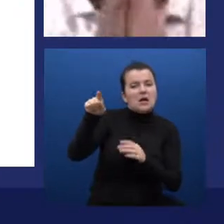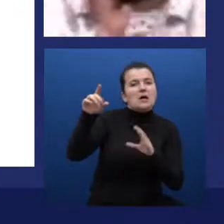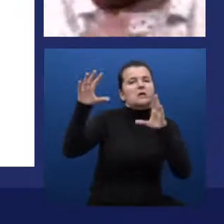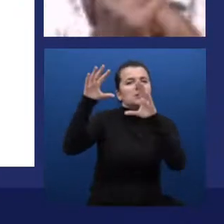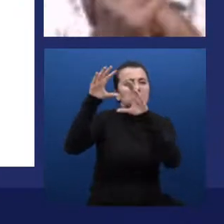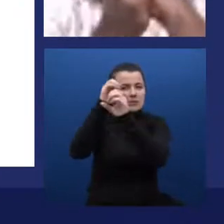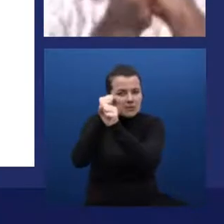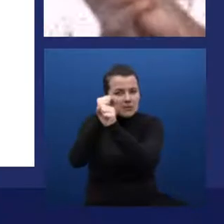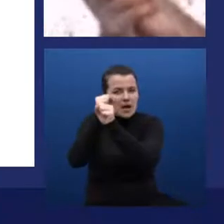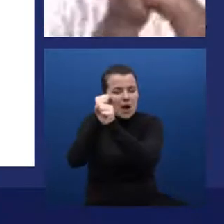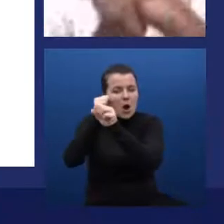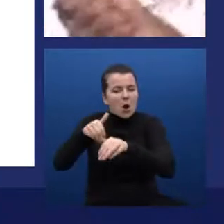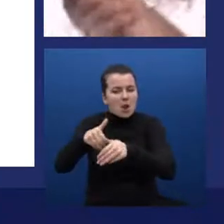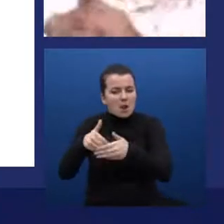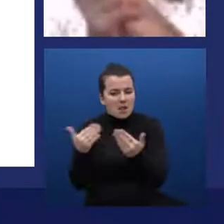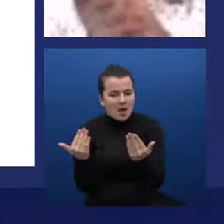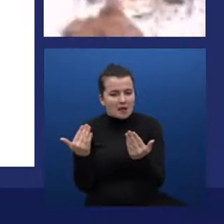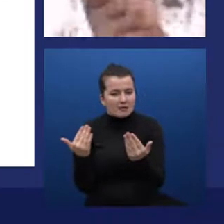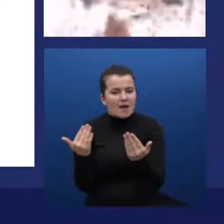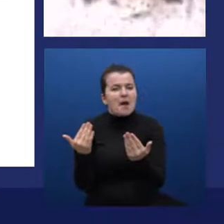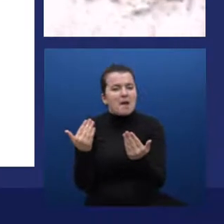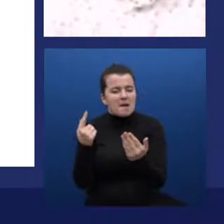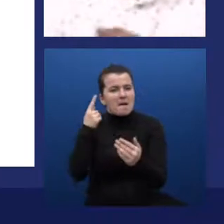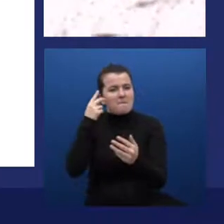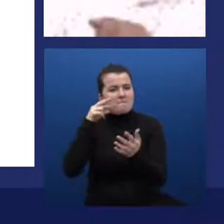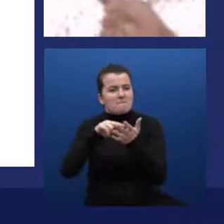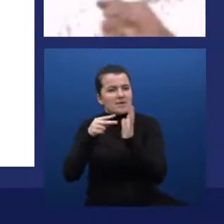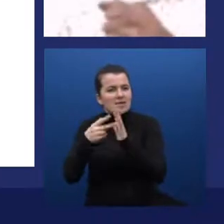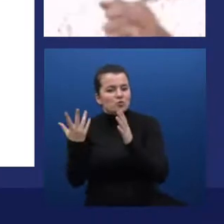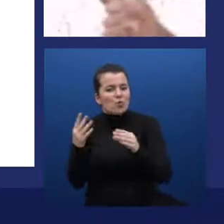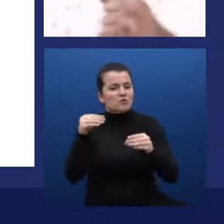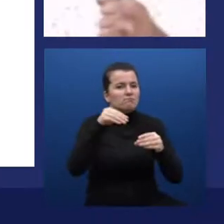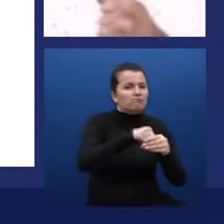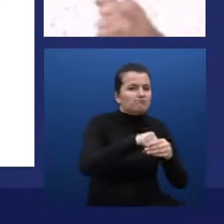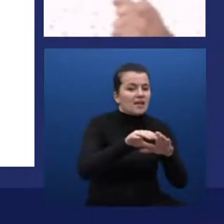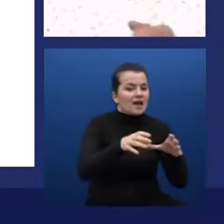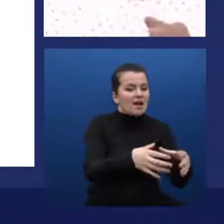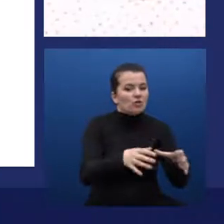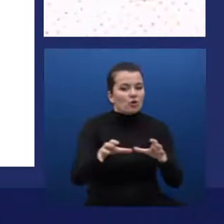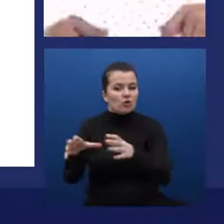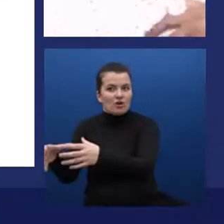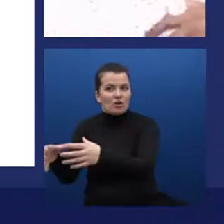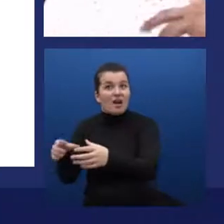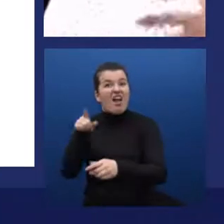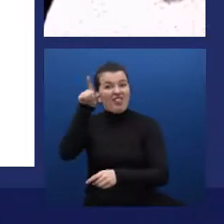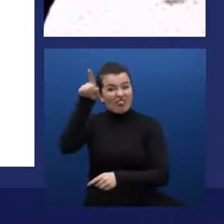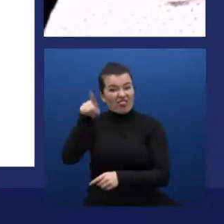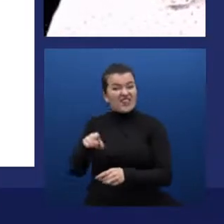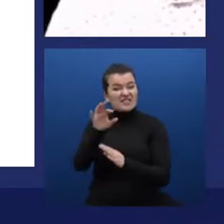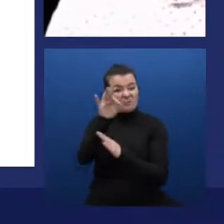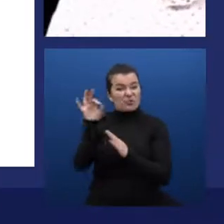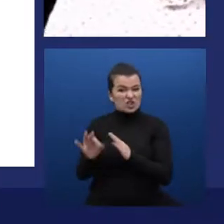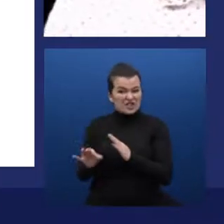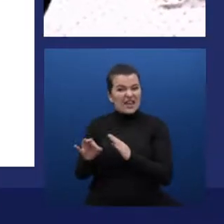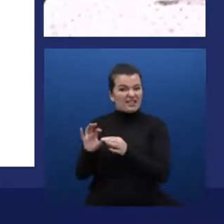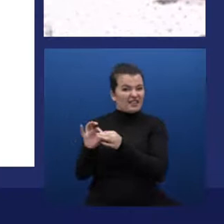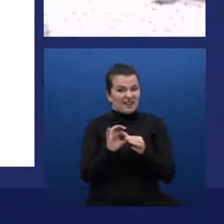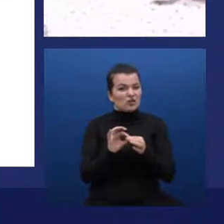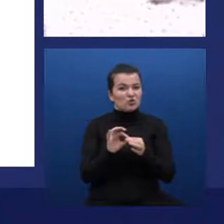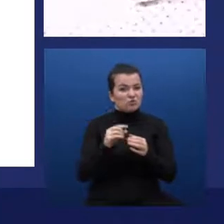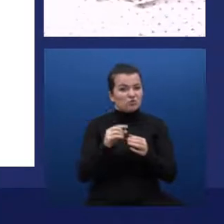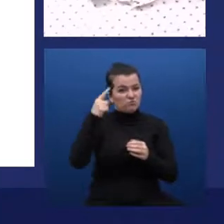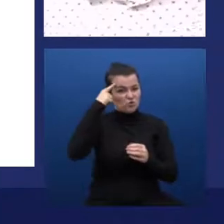reluctant, friends, when you see percentages coming out of neural networks and you're saying, oh, that's the percent